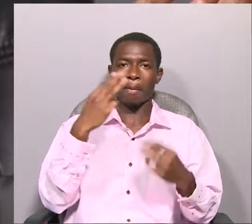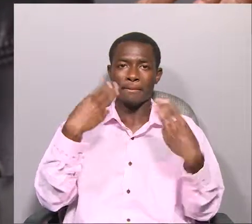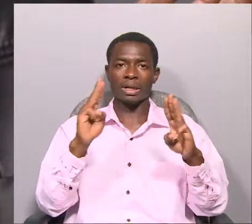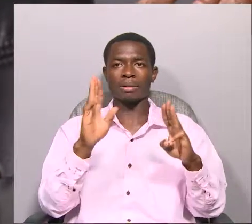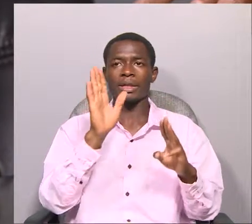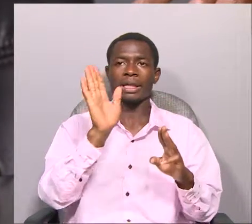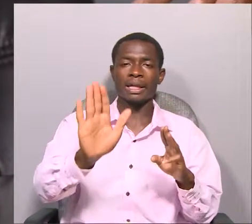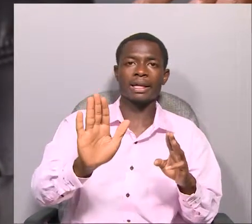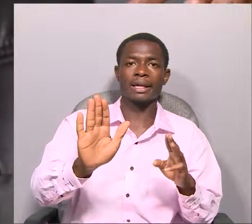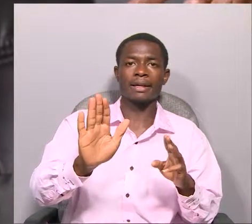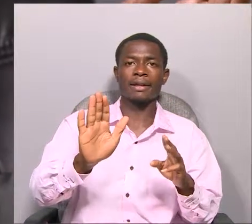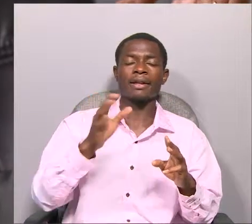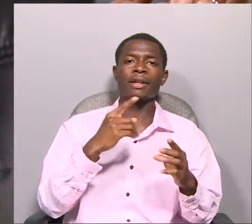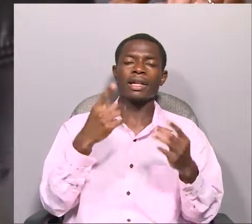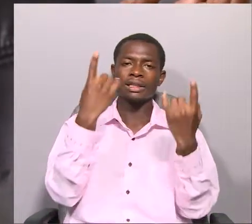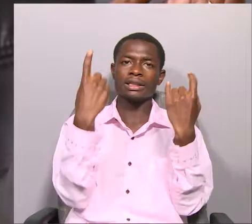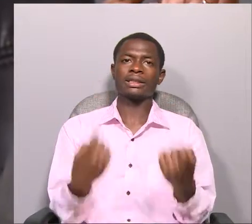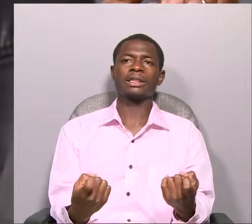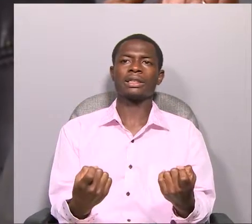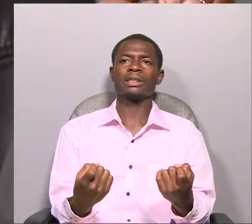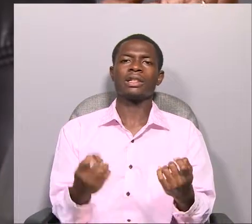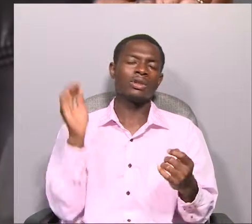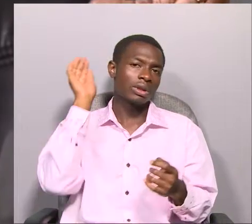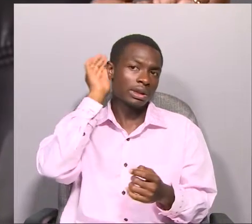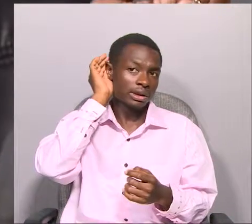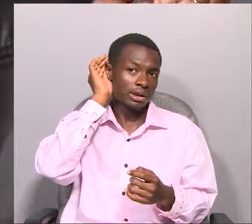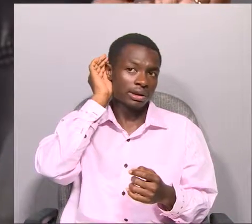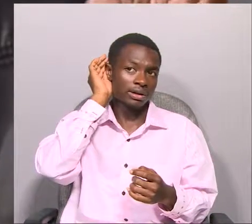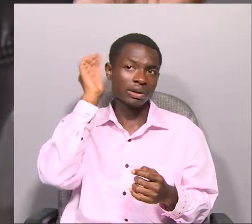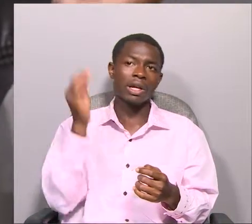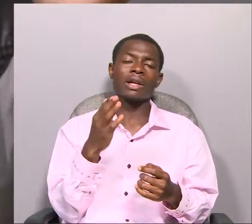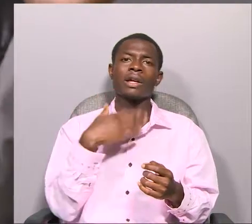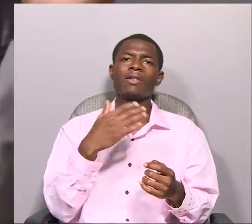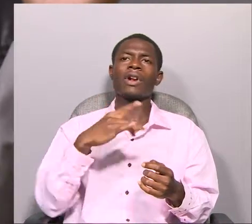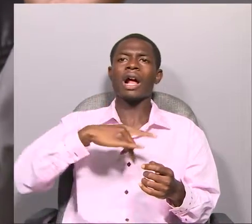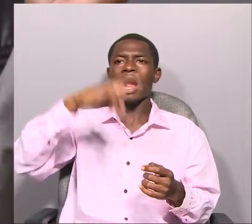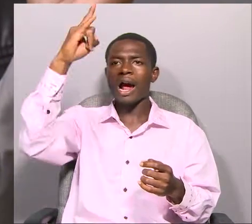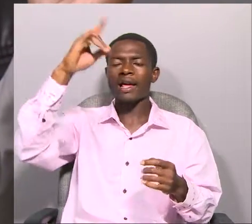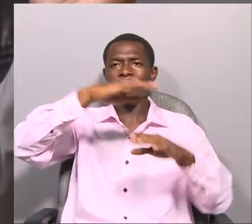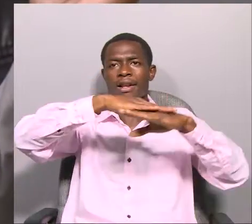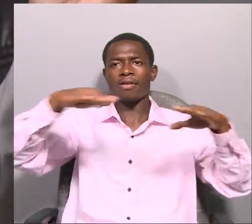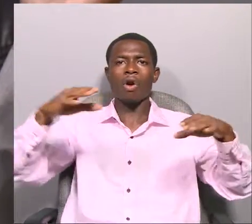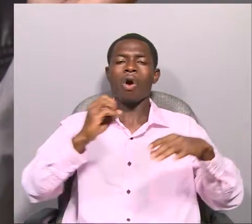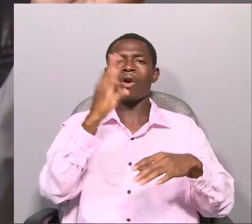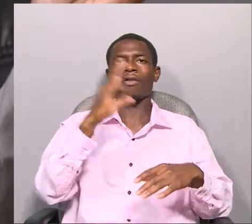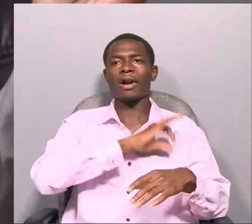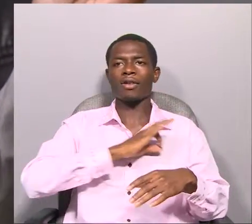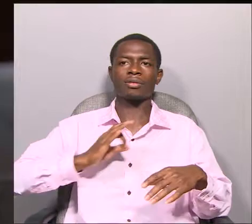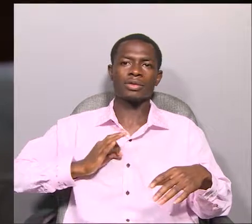parliament and sit there to listen from the highest level of